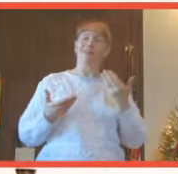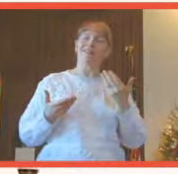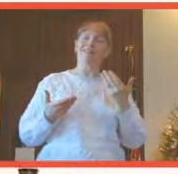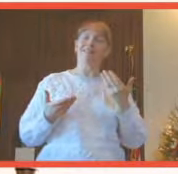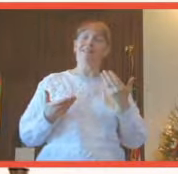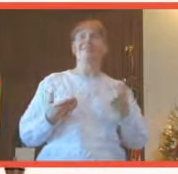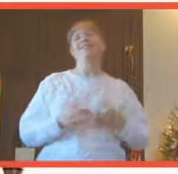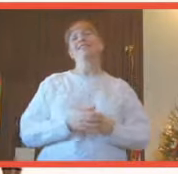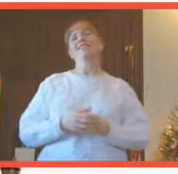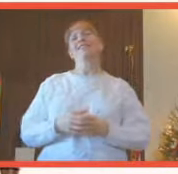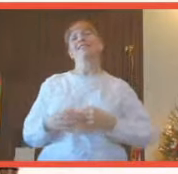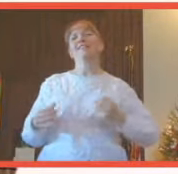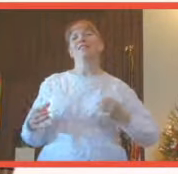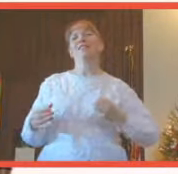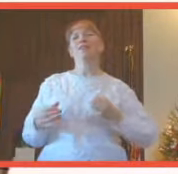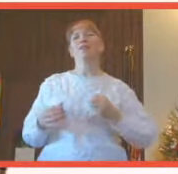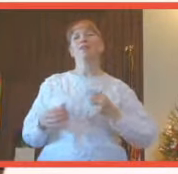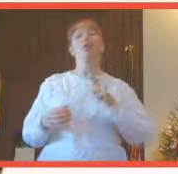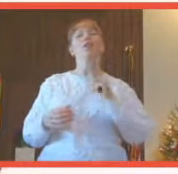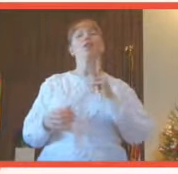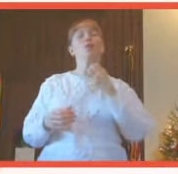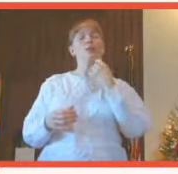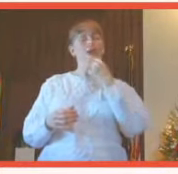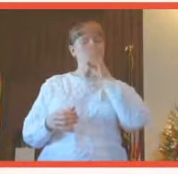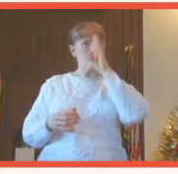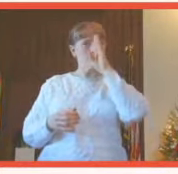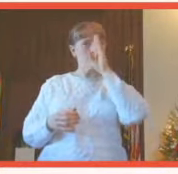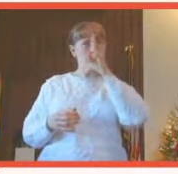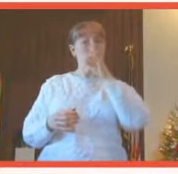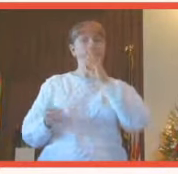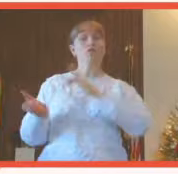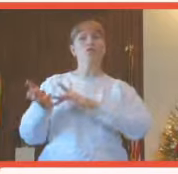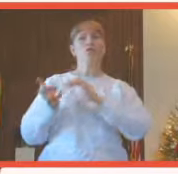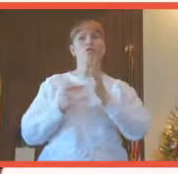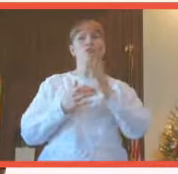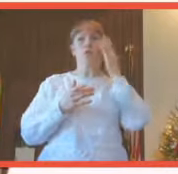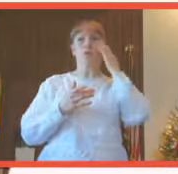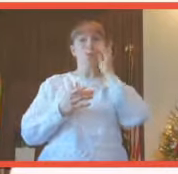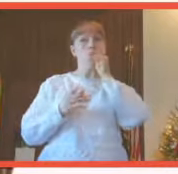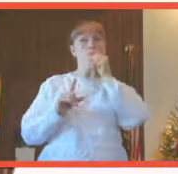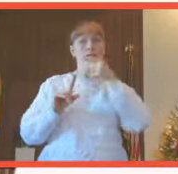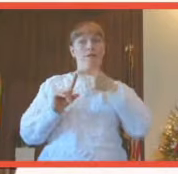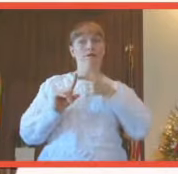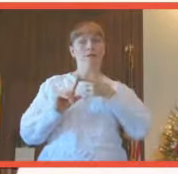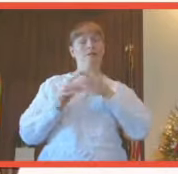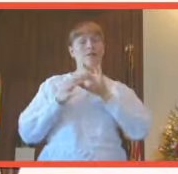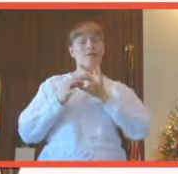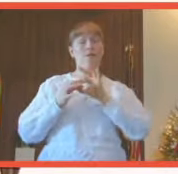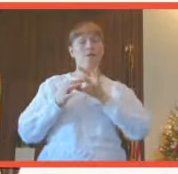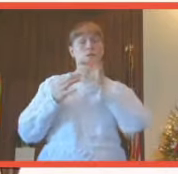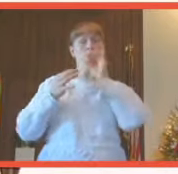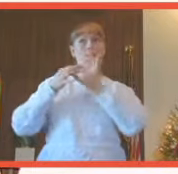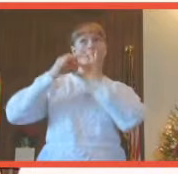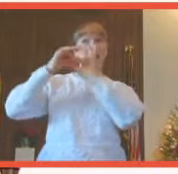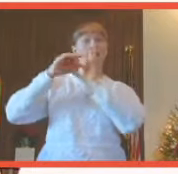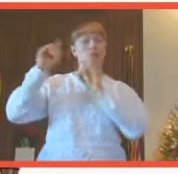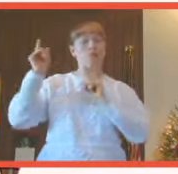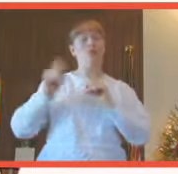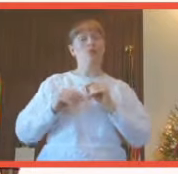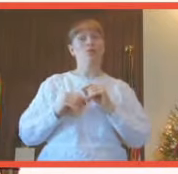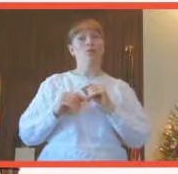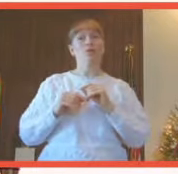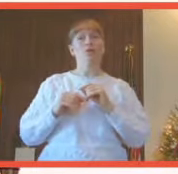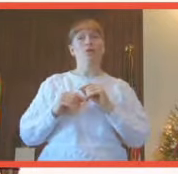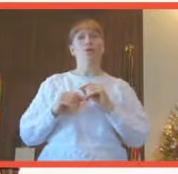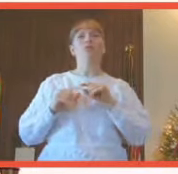So Luke tells us in no uncertain terms that Jesus knows who he is connecting himself to. As